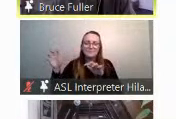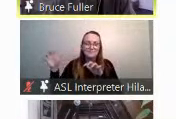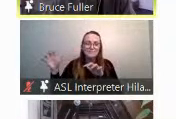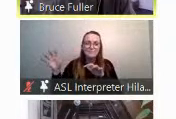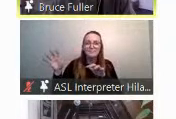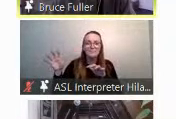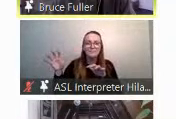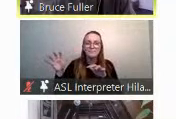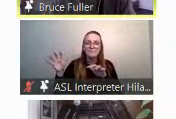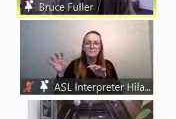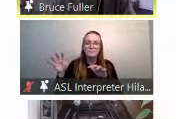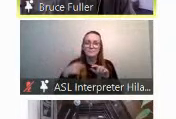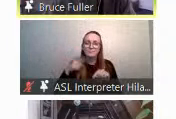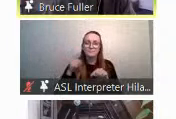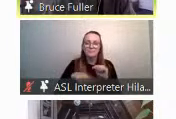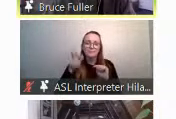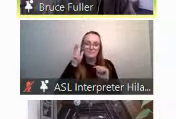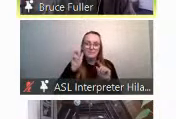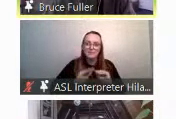enrollments also